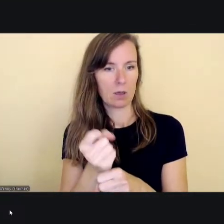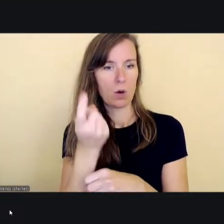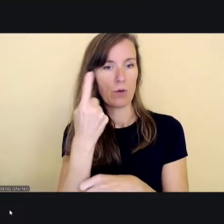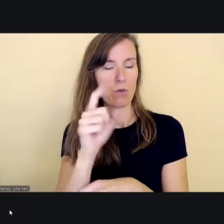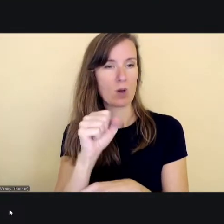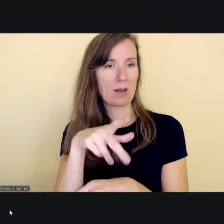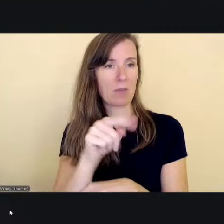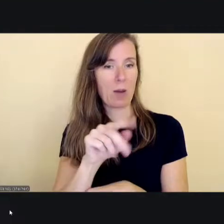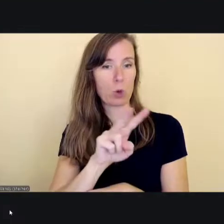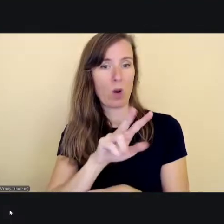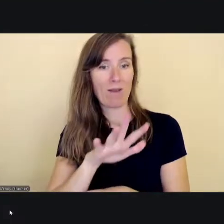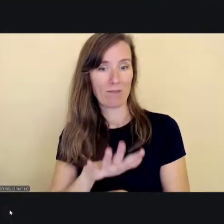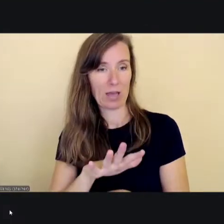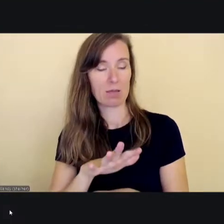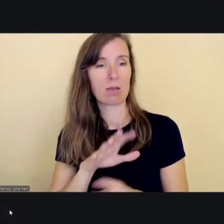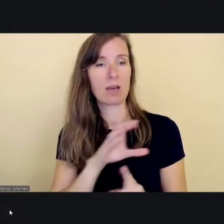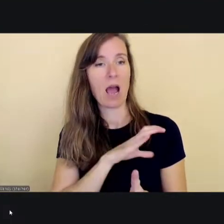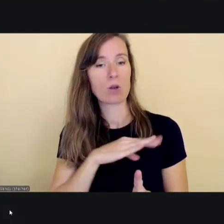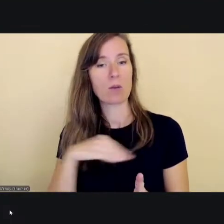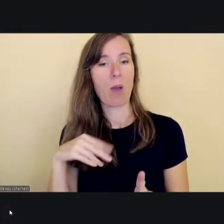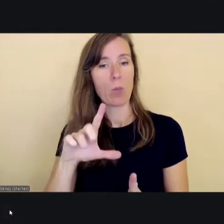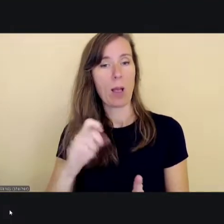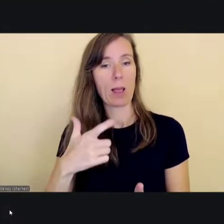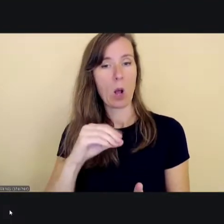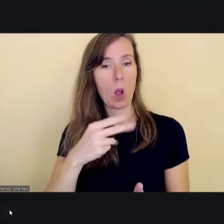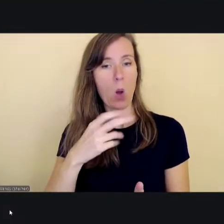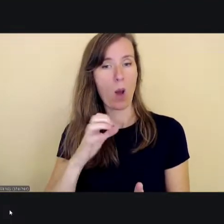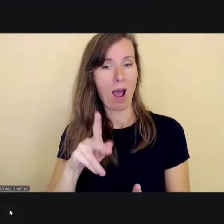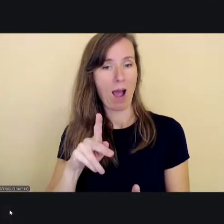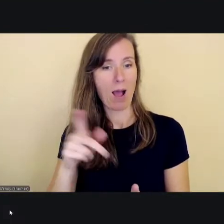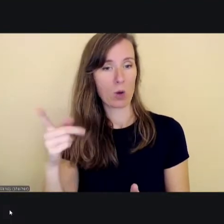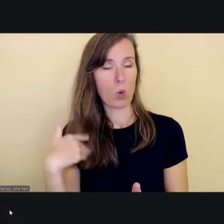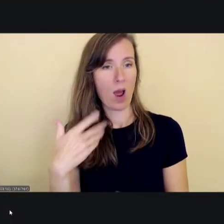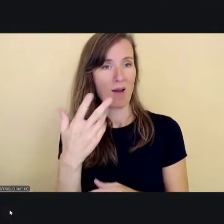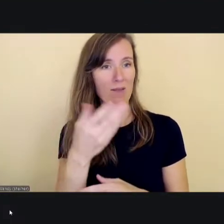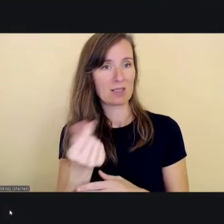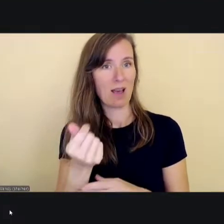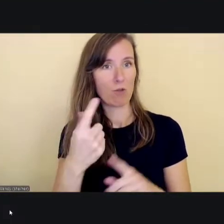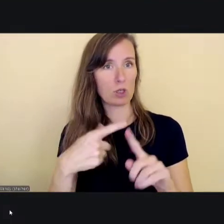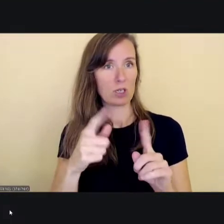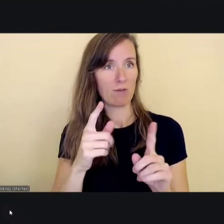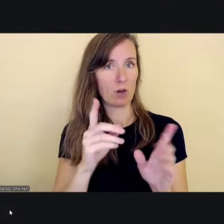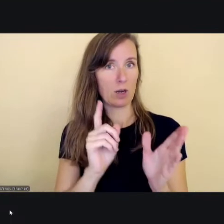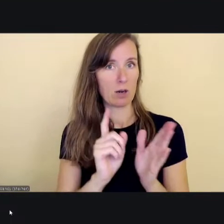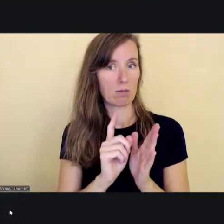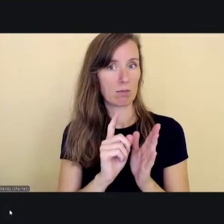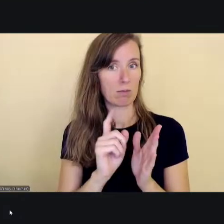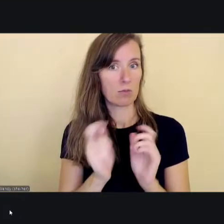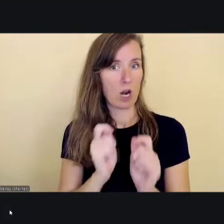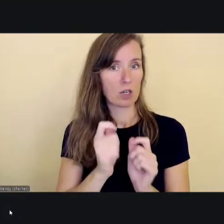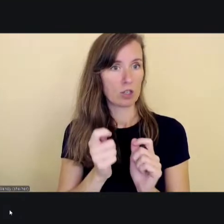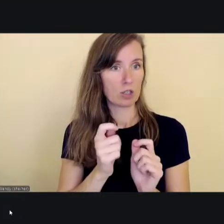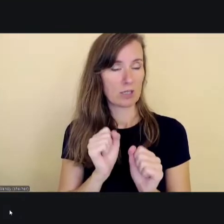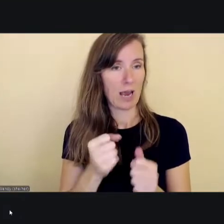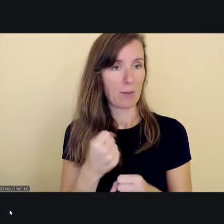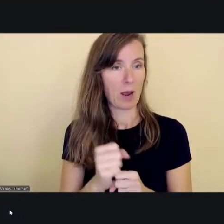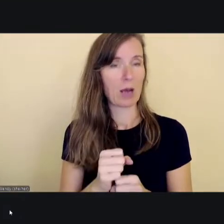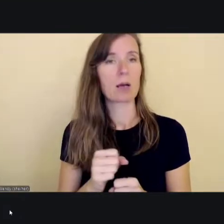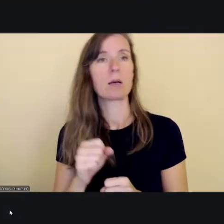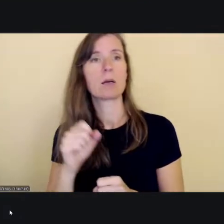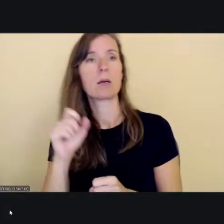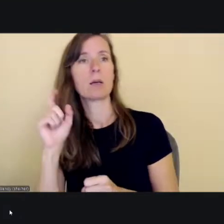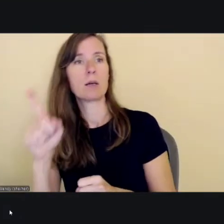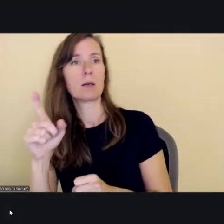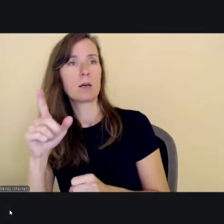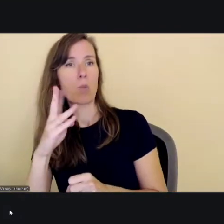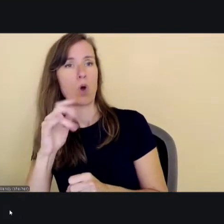can make on the fly. Councilmember Briner? I'm sorry, I thought the 2 grant approvals were also part of the consent